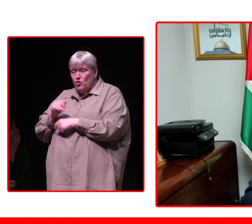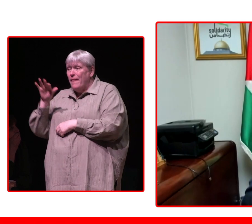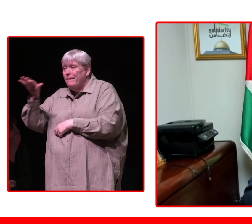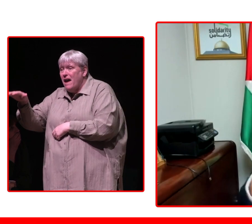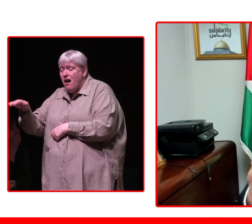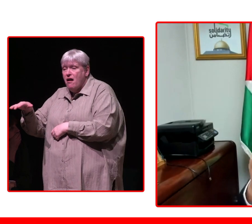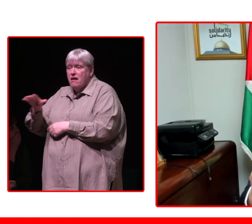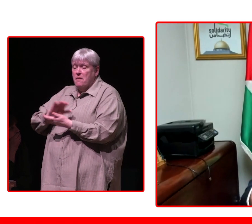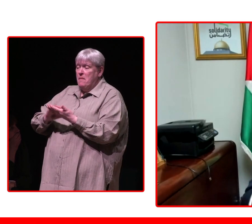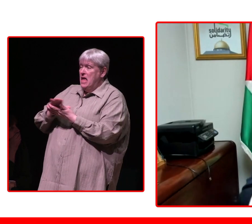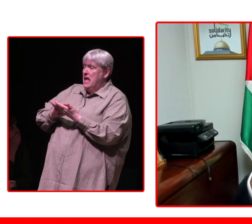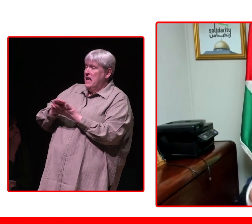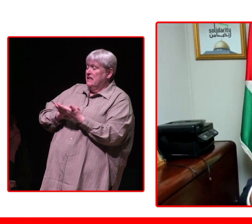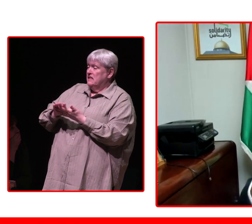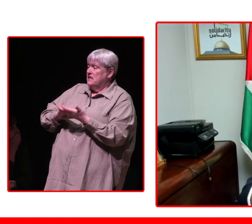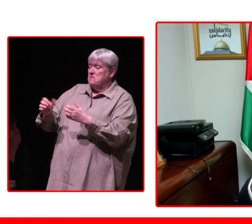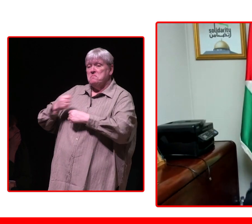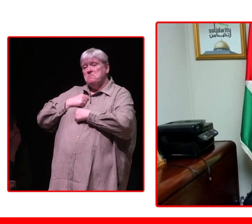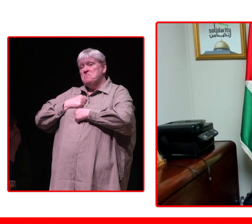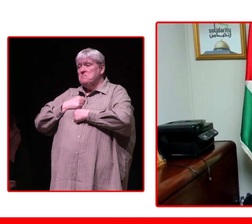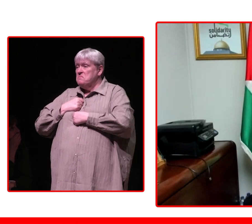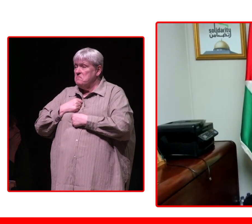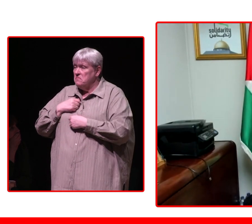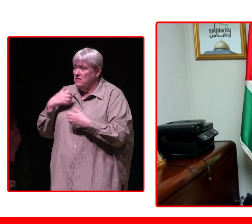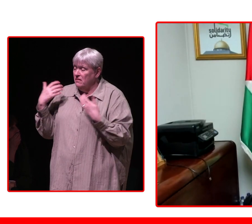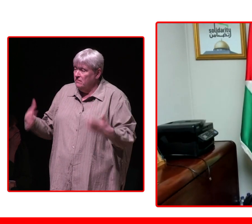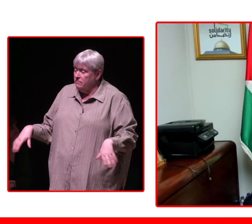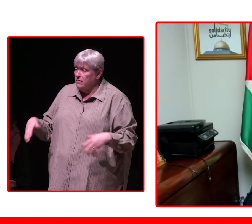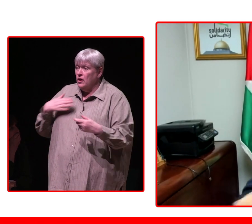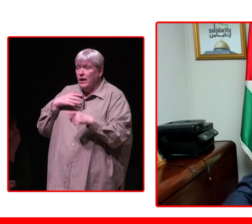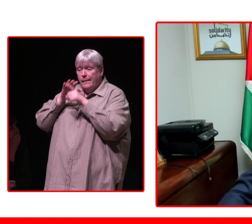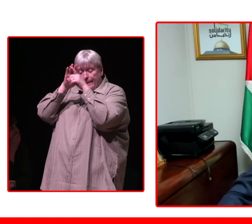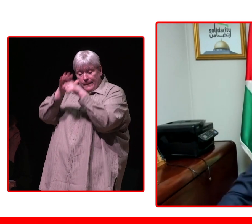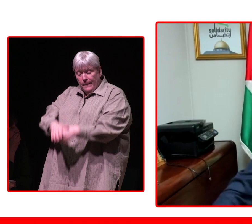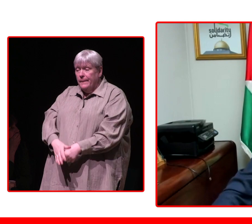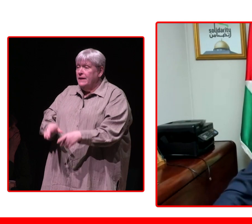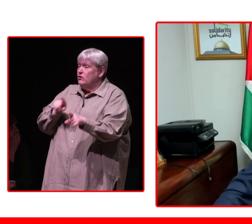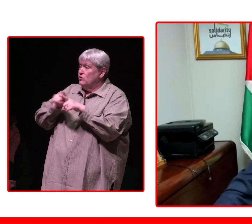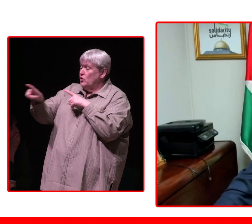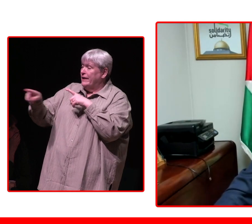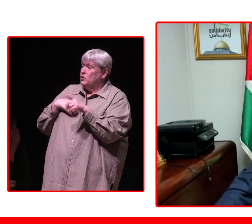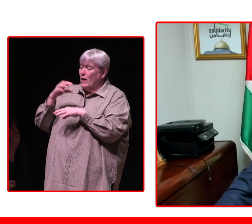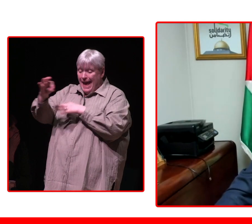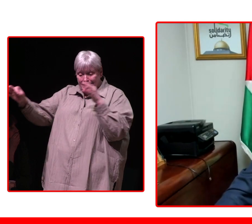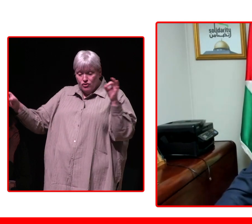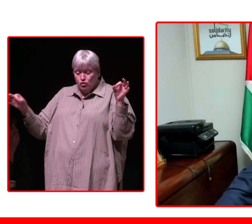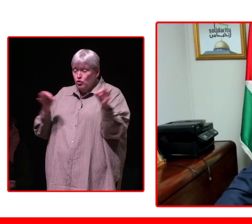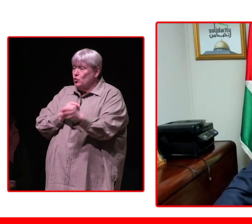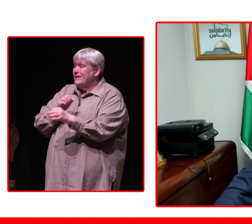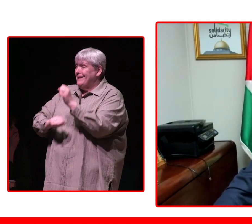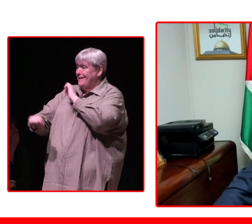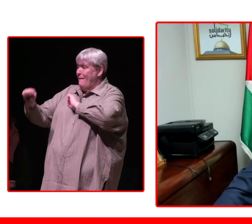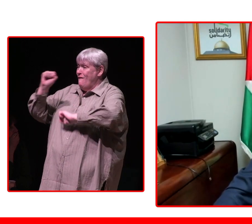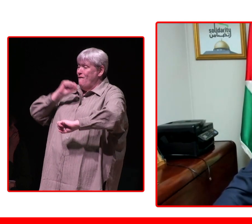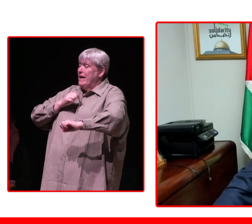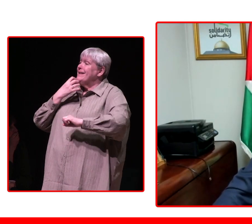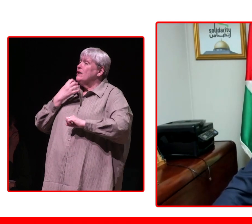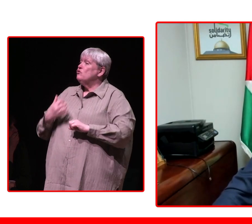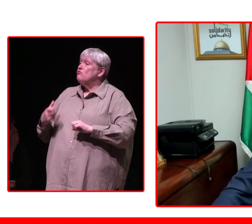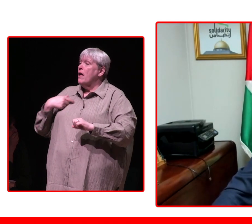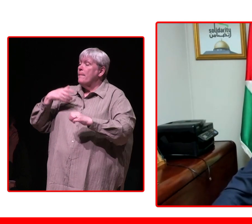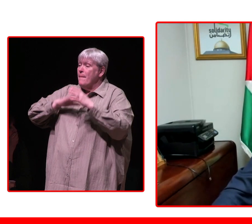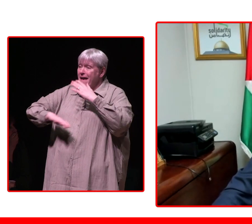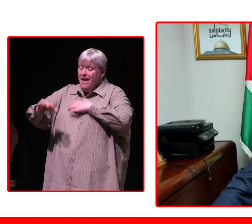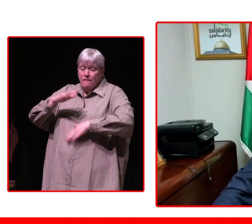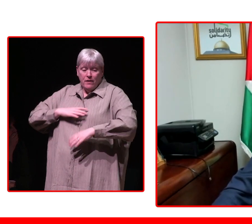verbal gymnastics so prevalent today in attempts to excuse and defend Israel's behavior started